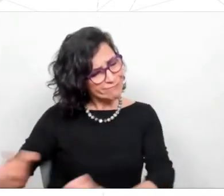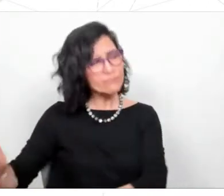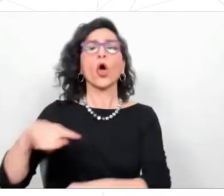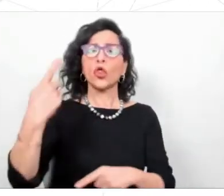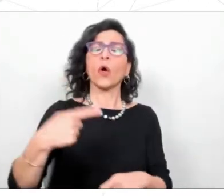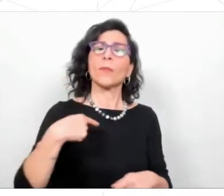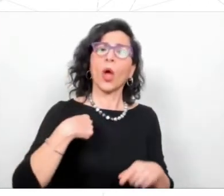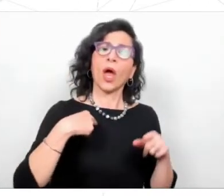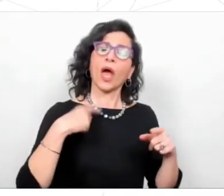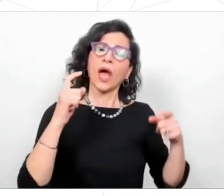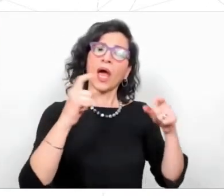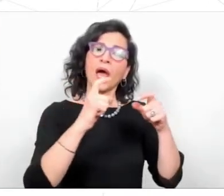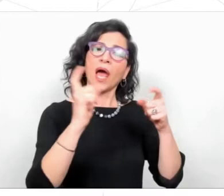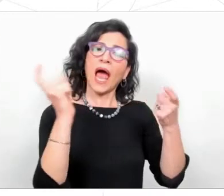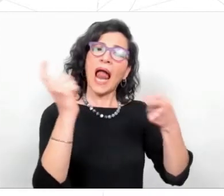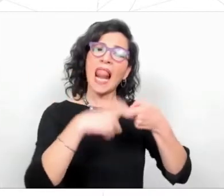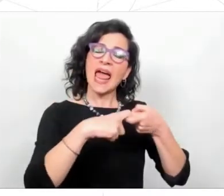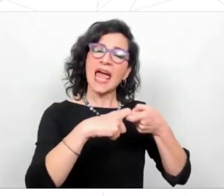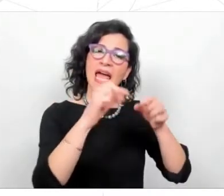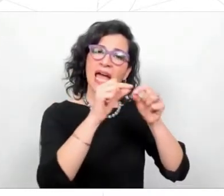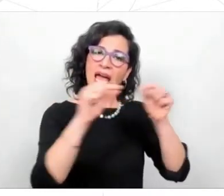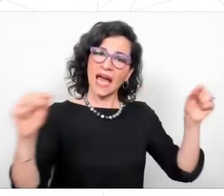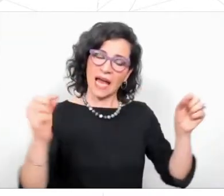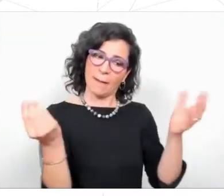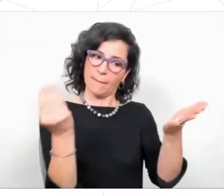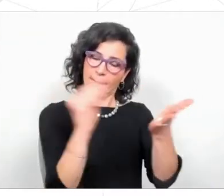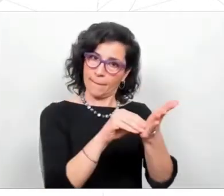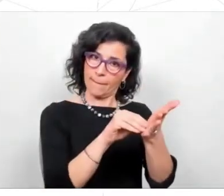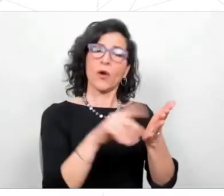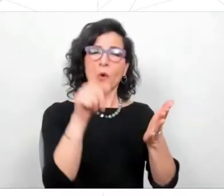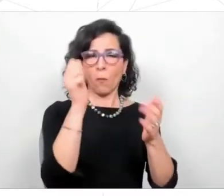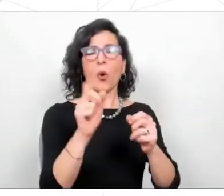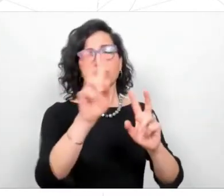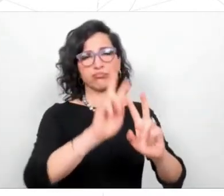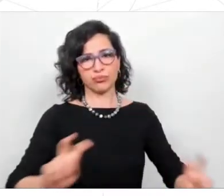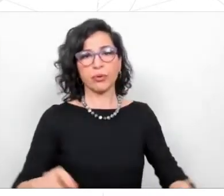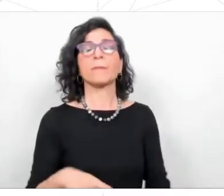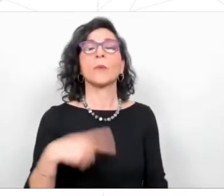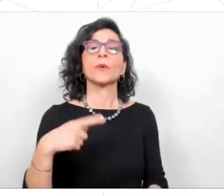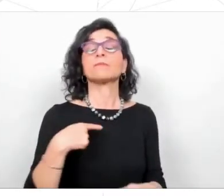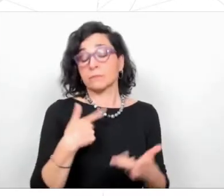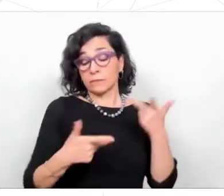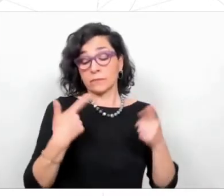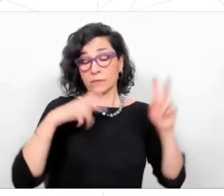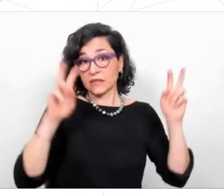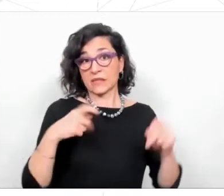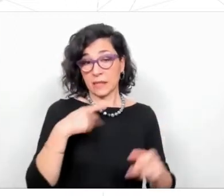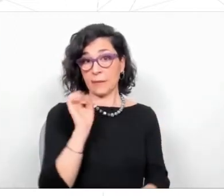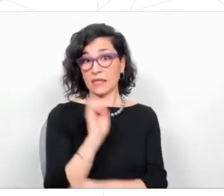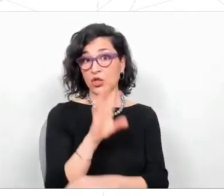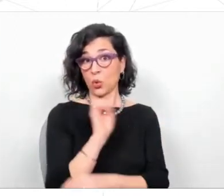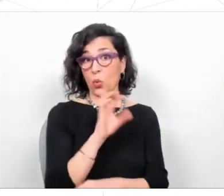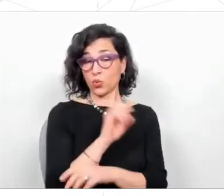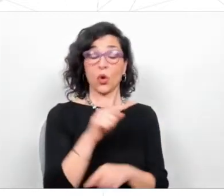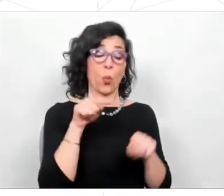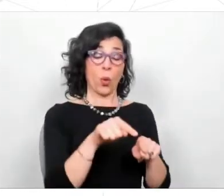will drop that link in the chat at the end so that you can find those features. So that's education. That's our